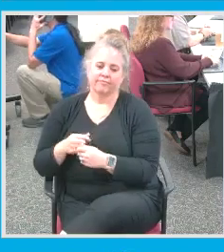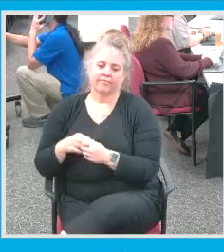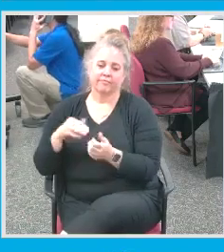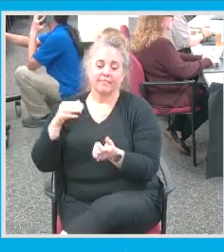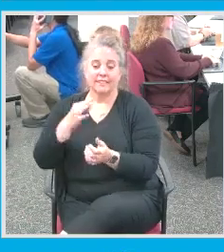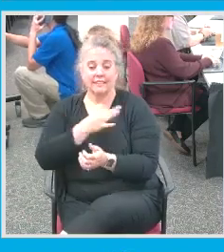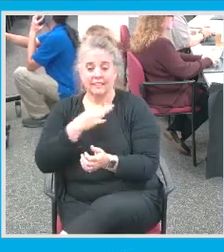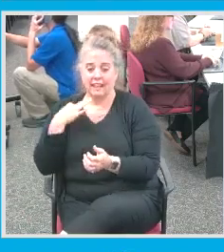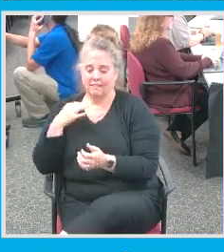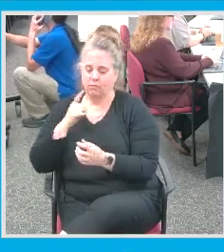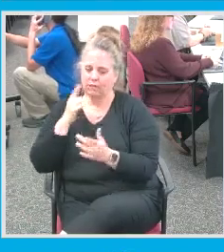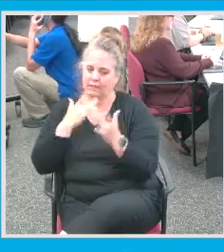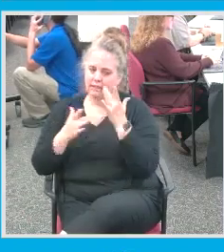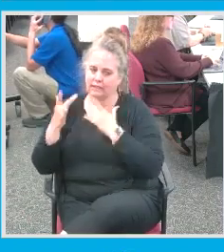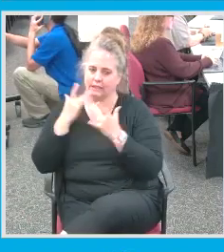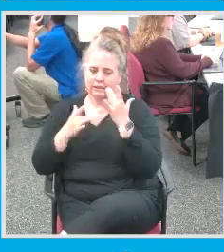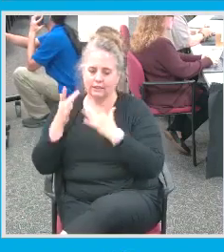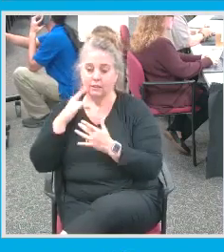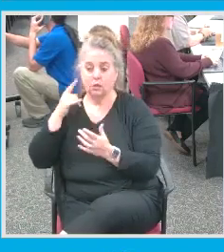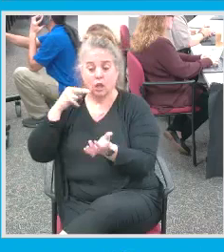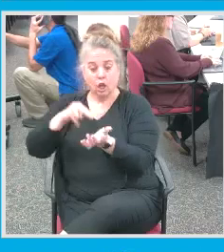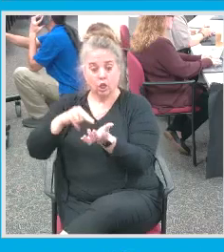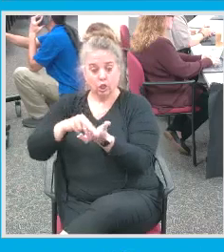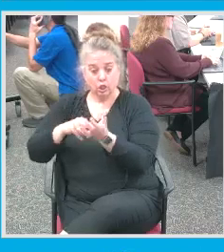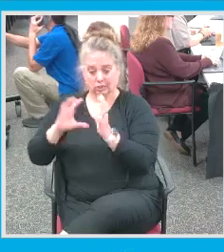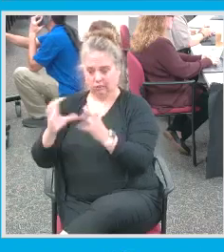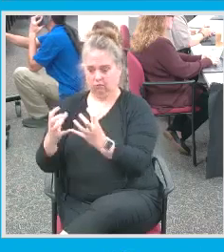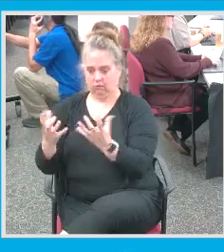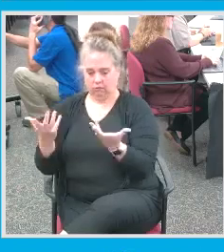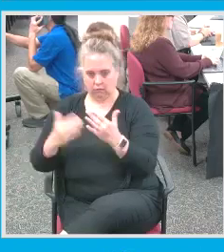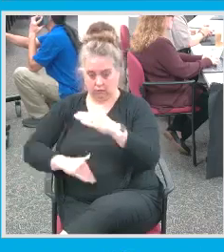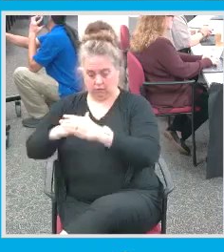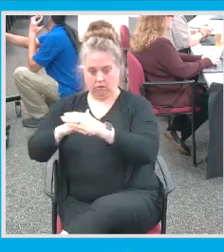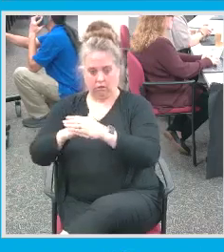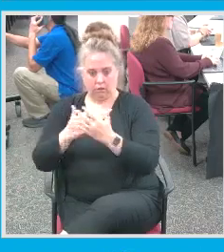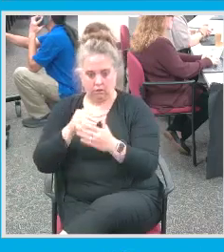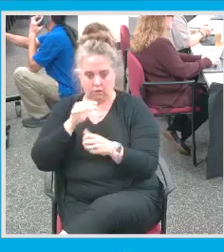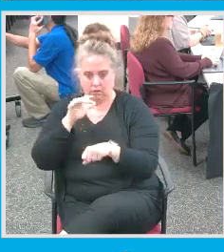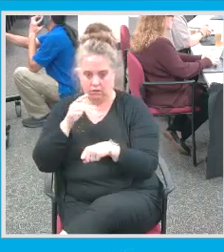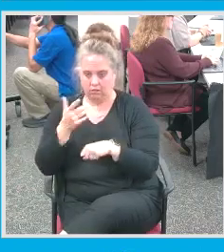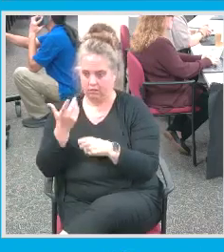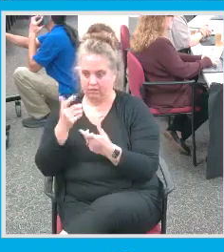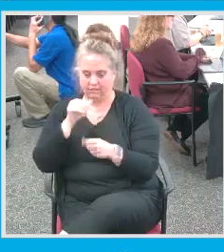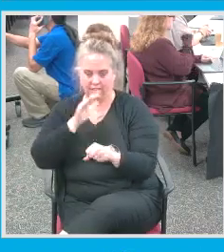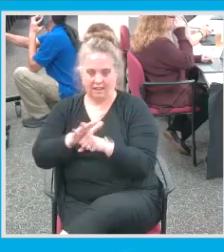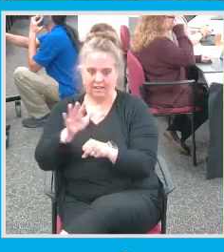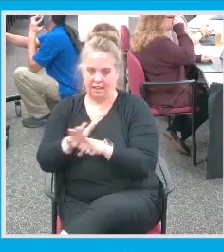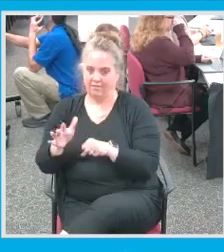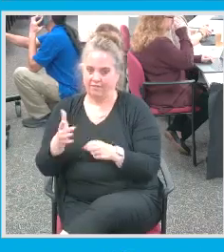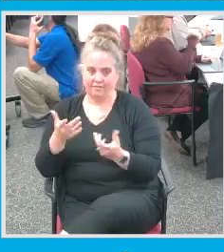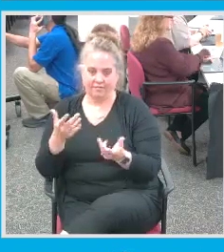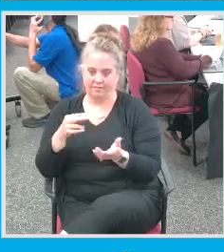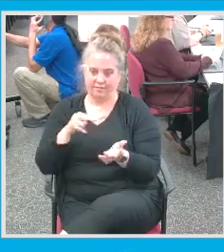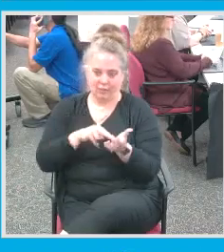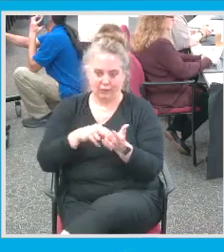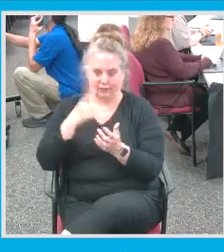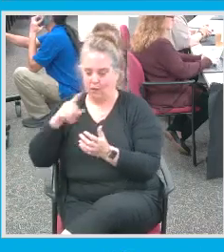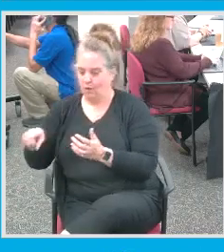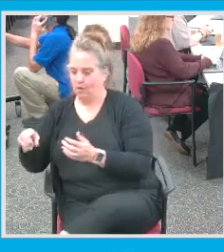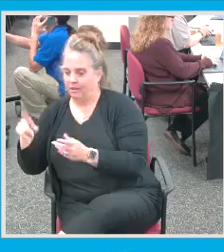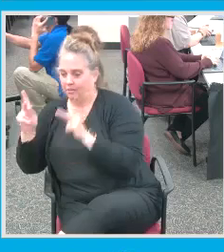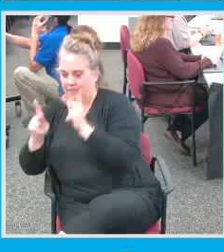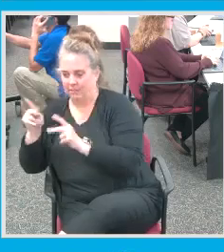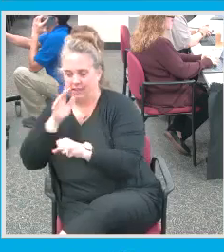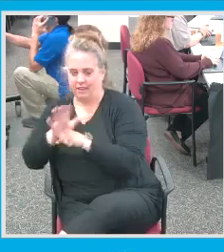they can carry. So we are down 2 nurses. So we would be down that number of clients. So how many clients is that? 25 per